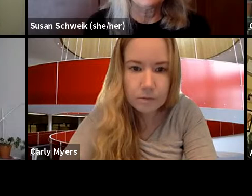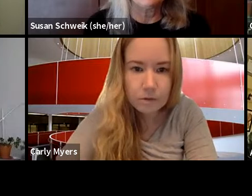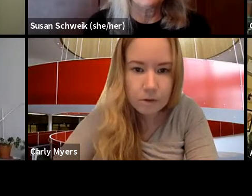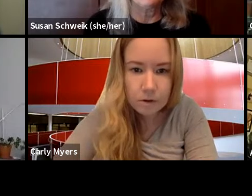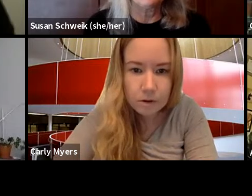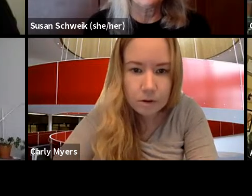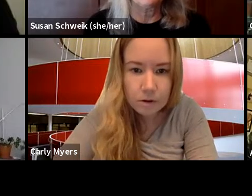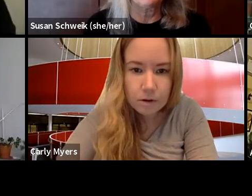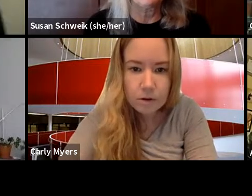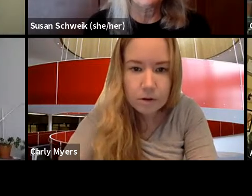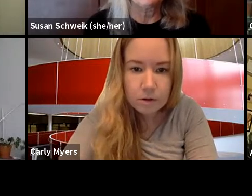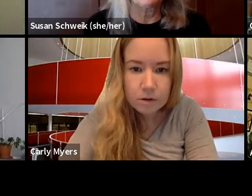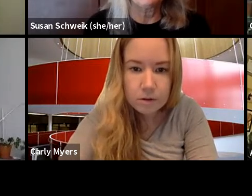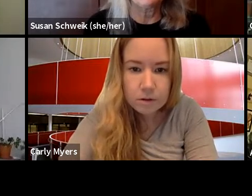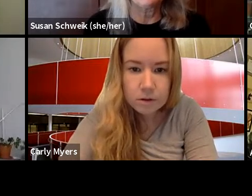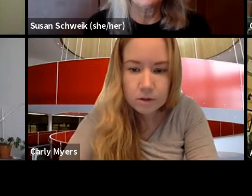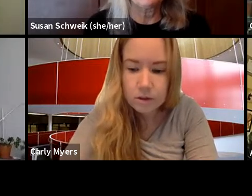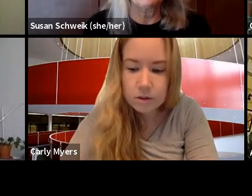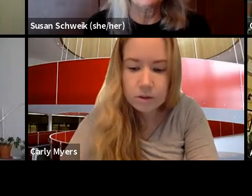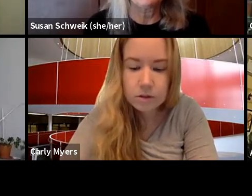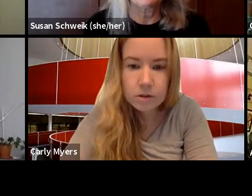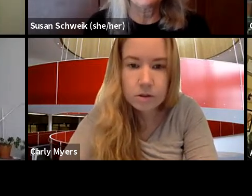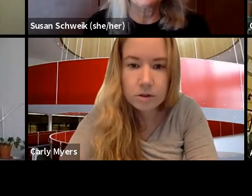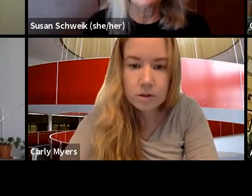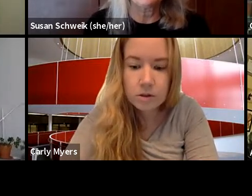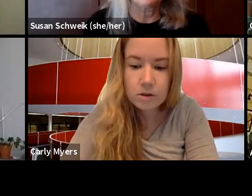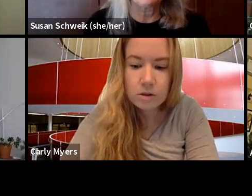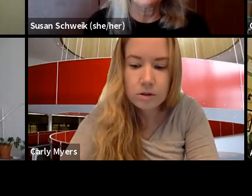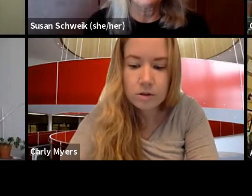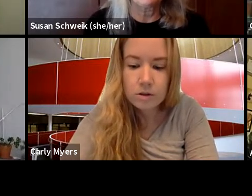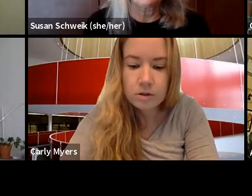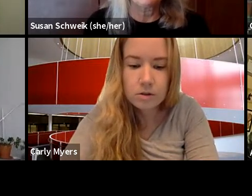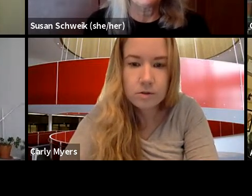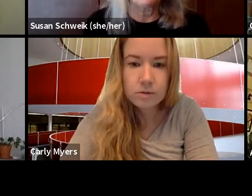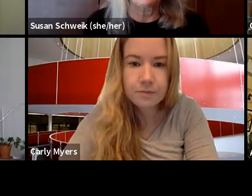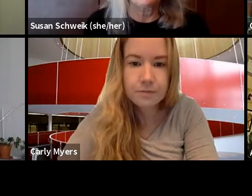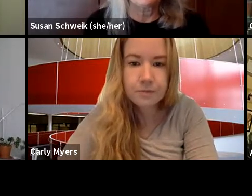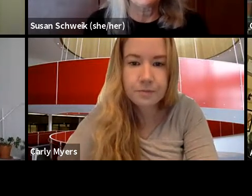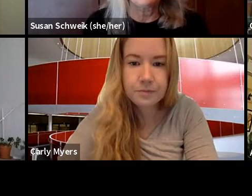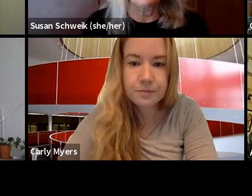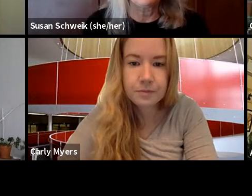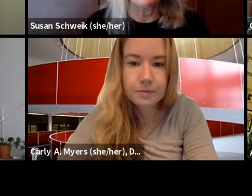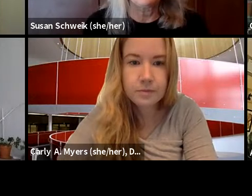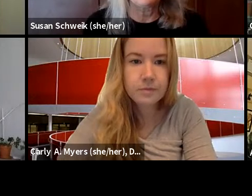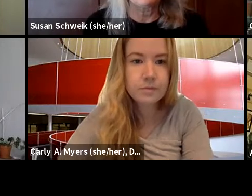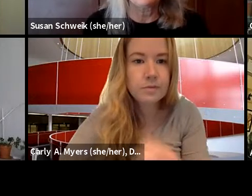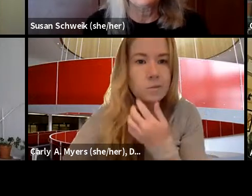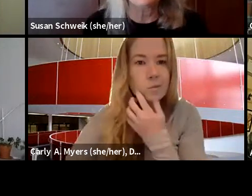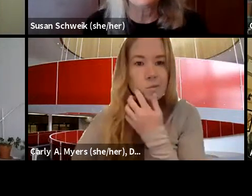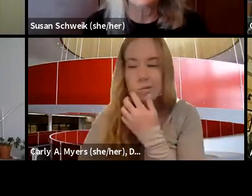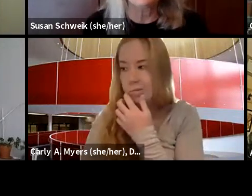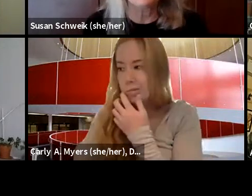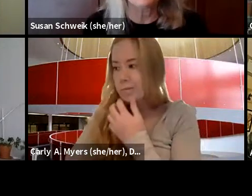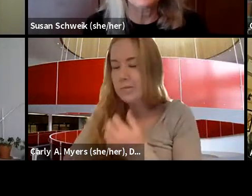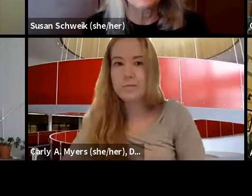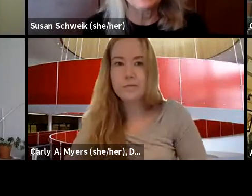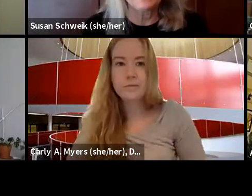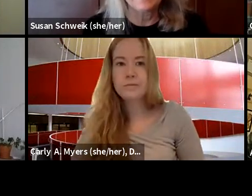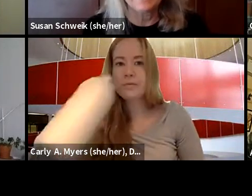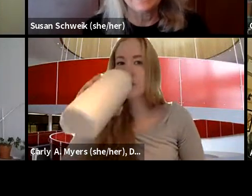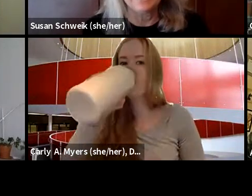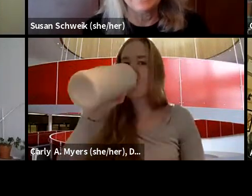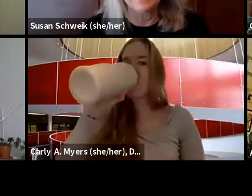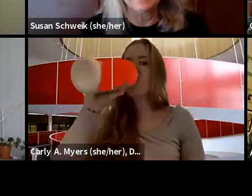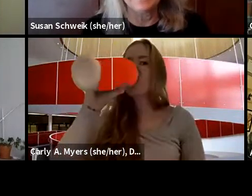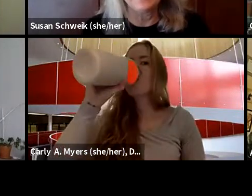i should unmute myself hello everyone thank you so much for being here thank you yesterday hi it's nice to meet you